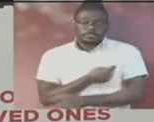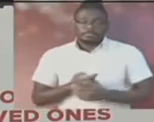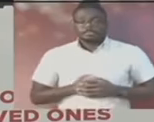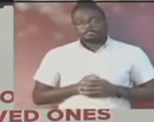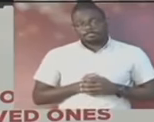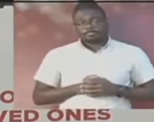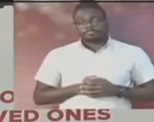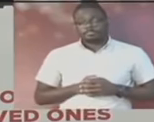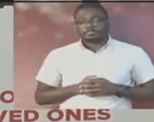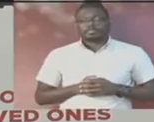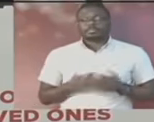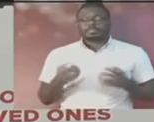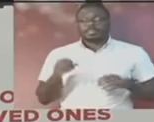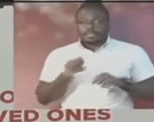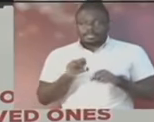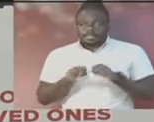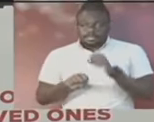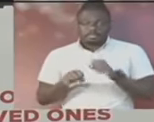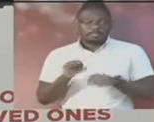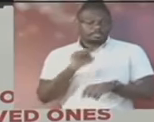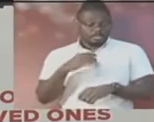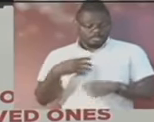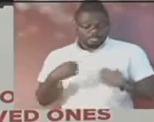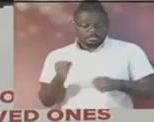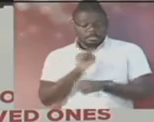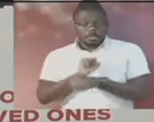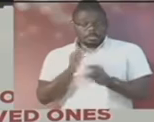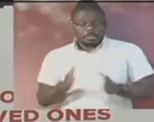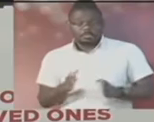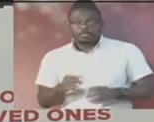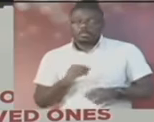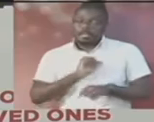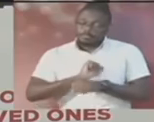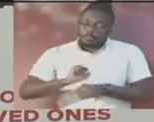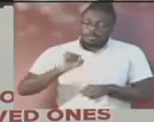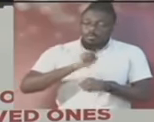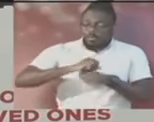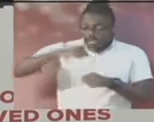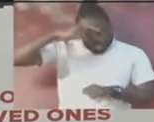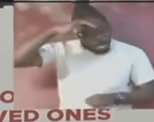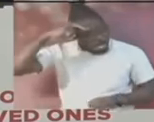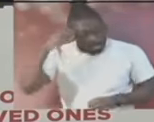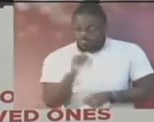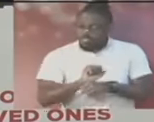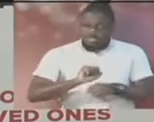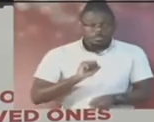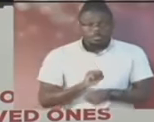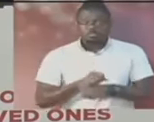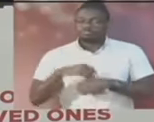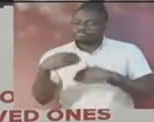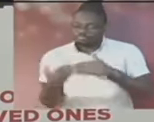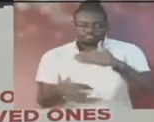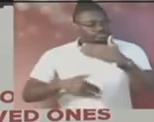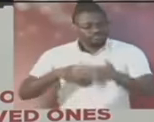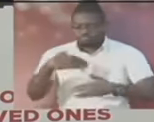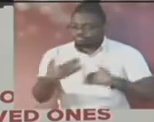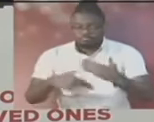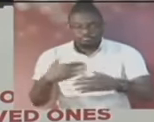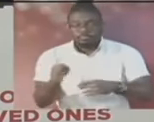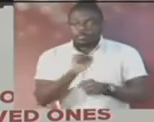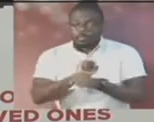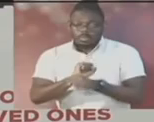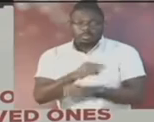daily across 29 centers. They are managing the process with respect to the treatment of patients, the quarantine